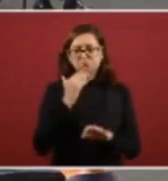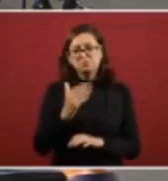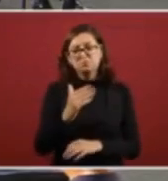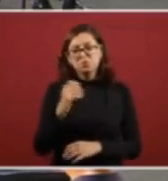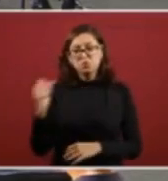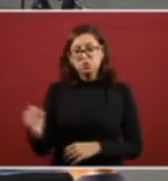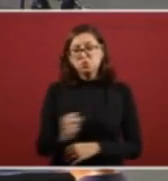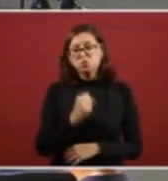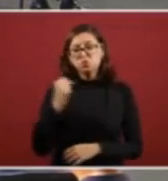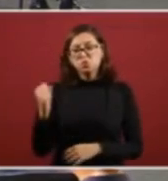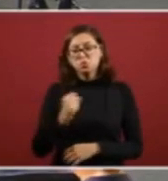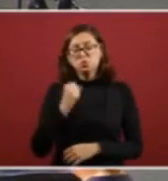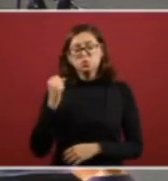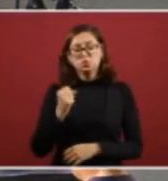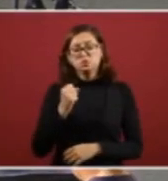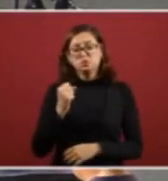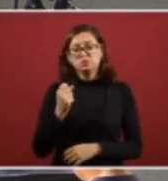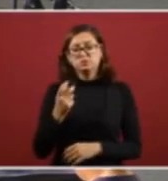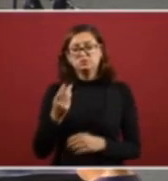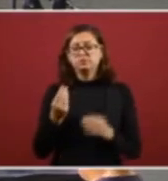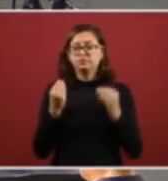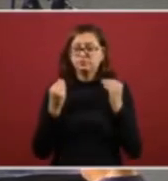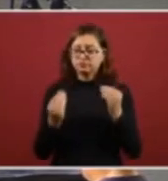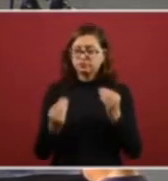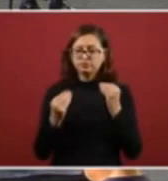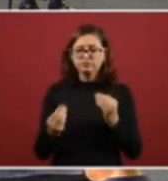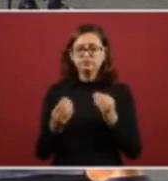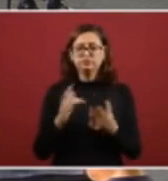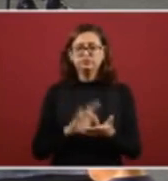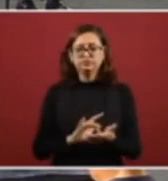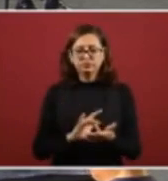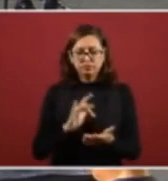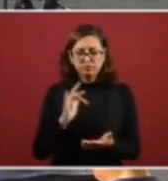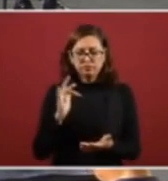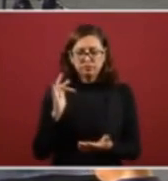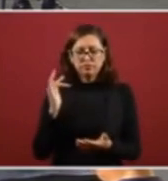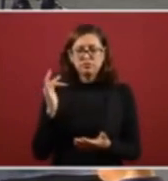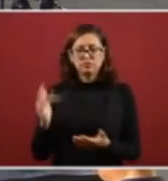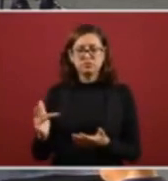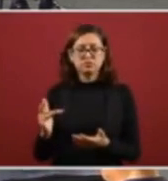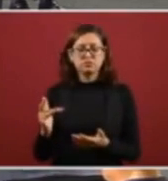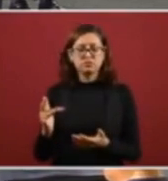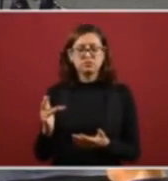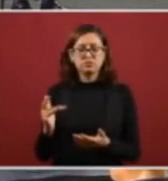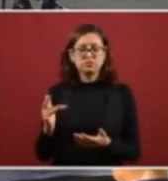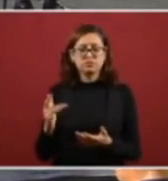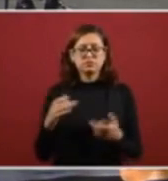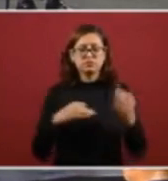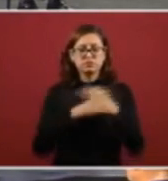and we've had fortune, and I want to thank very much